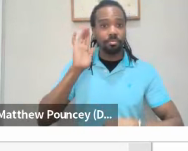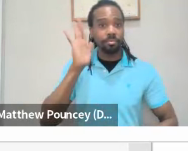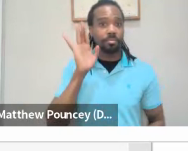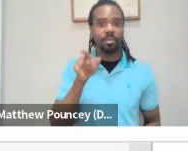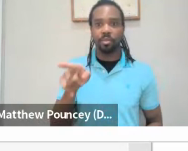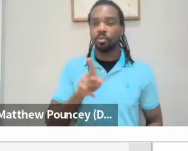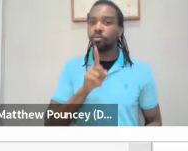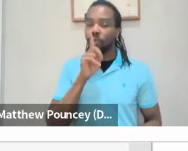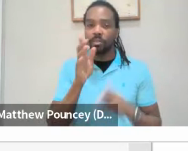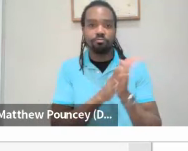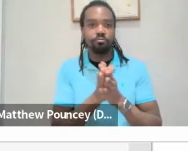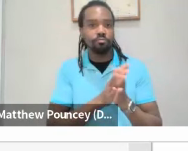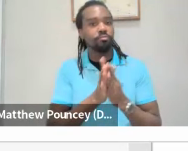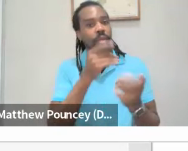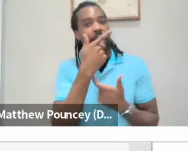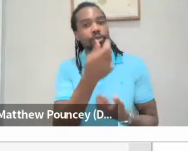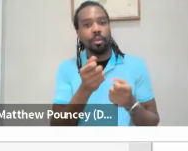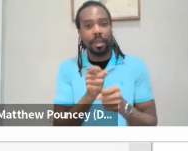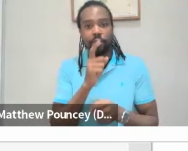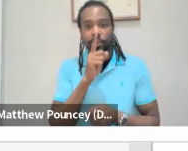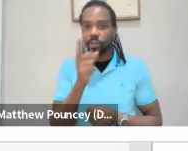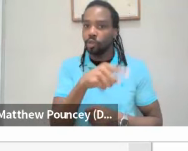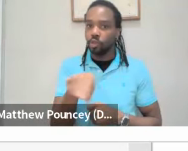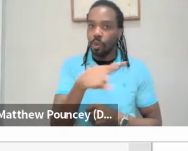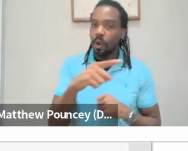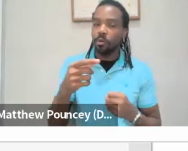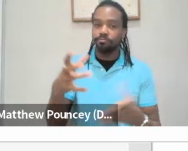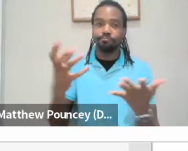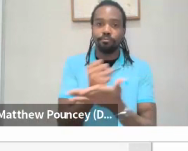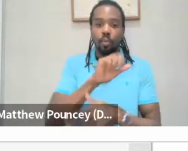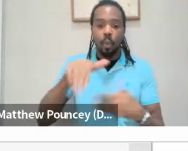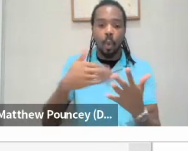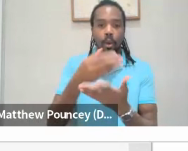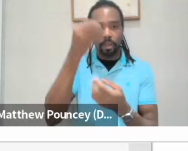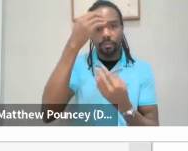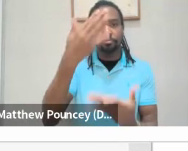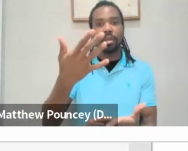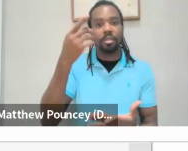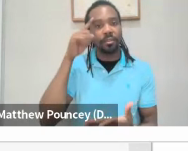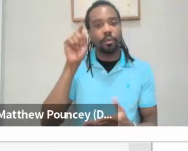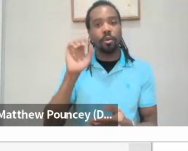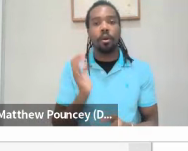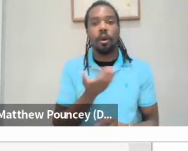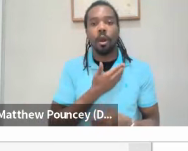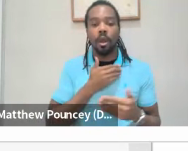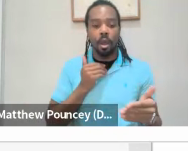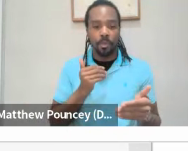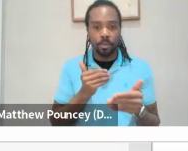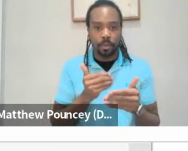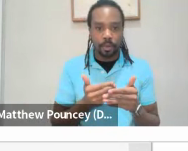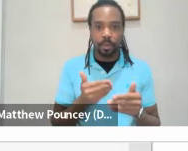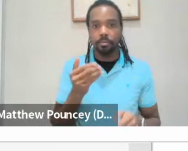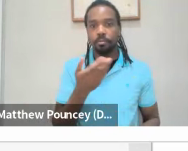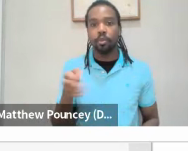really interested in making sure that people have all the information they need to prepare for our upcoming flu,